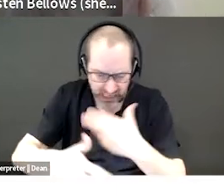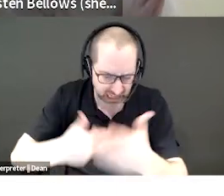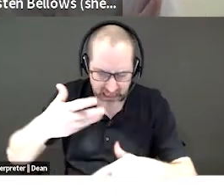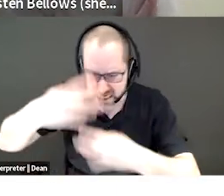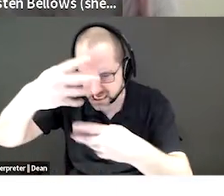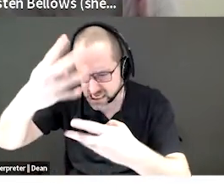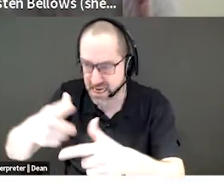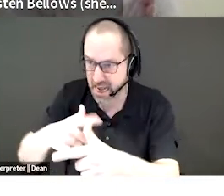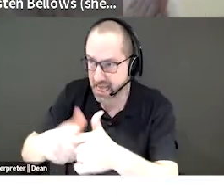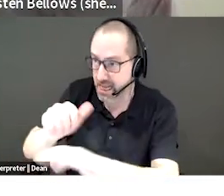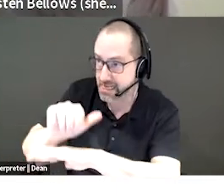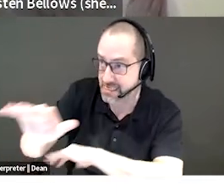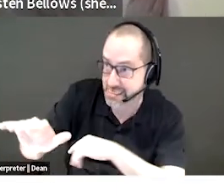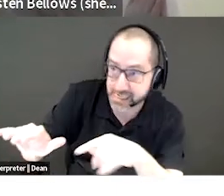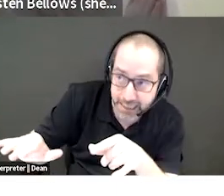and create a plan,